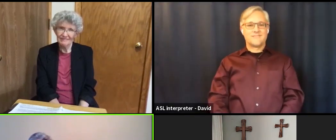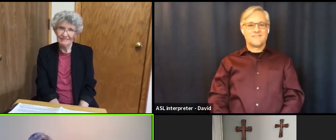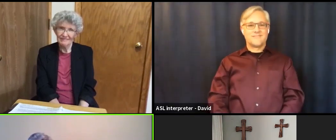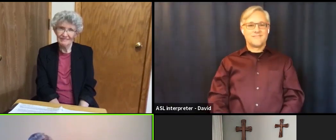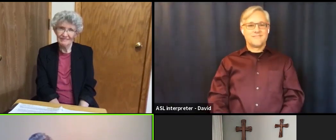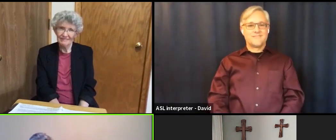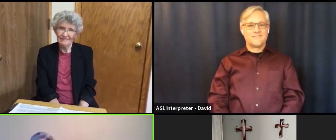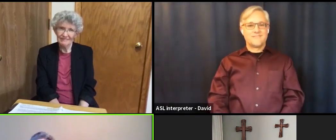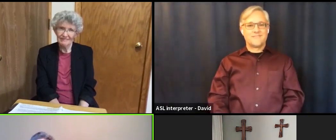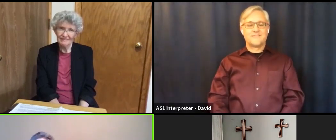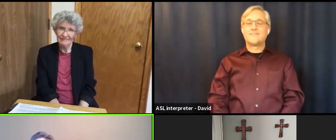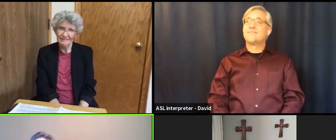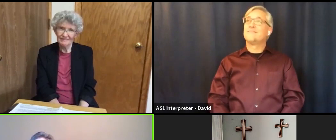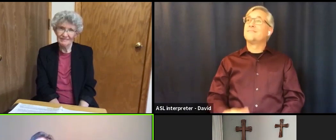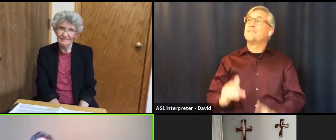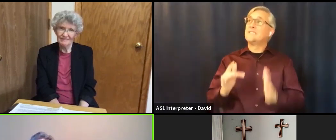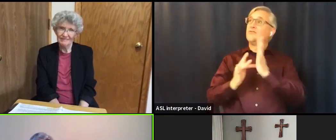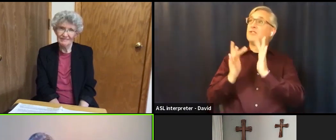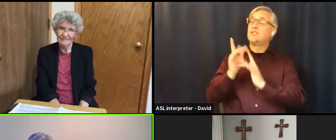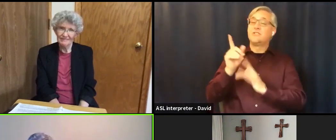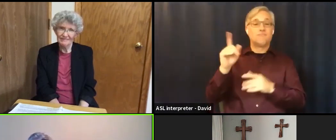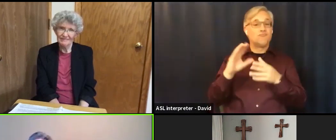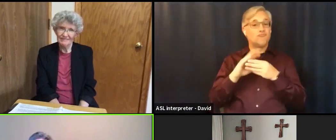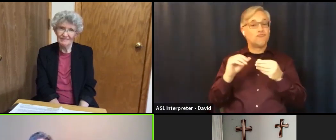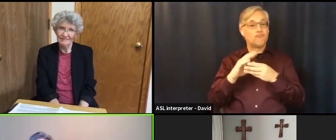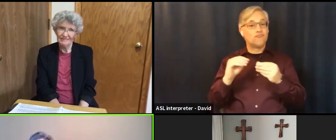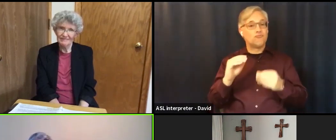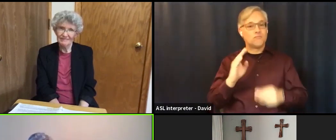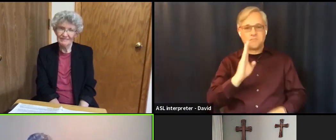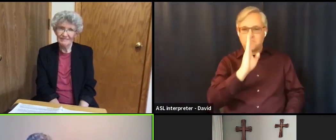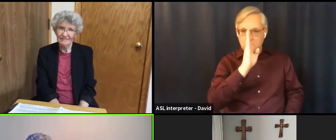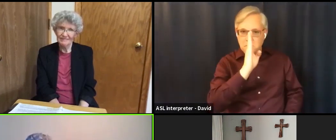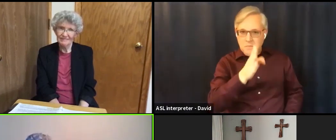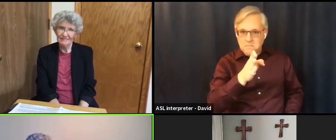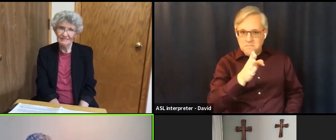Jesus is direct and persistent,